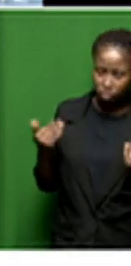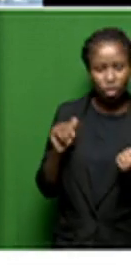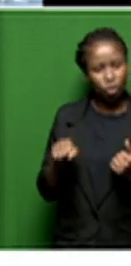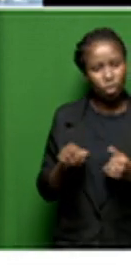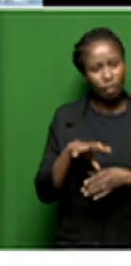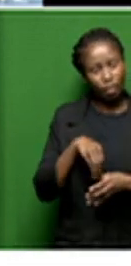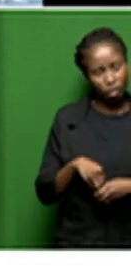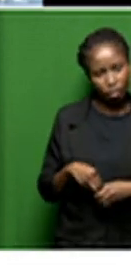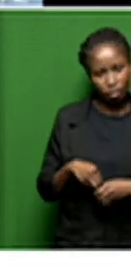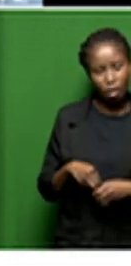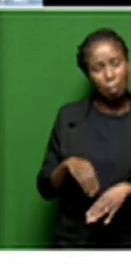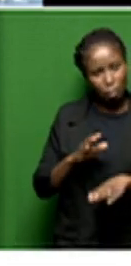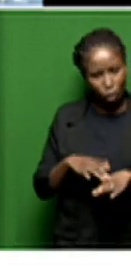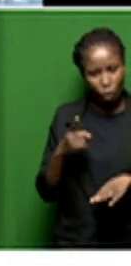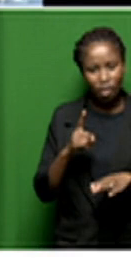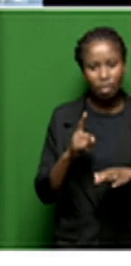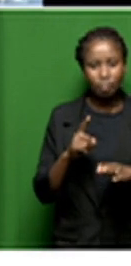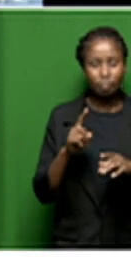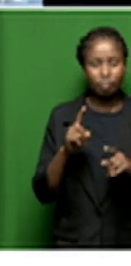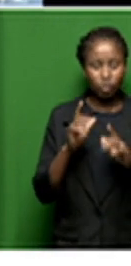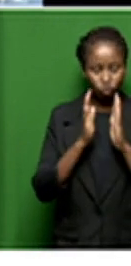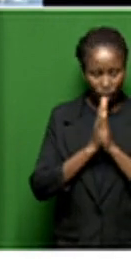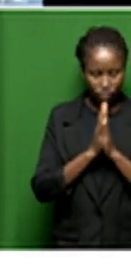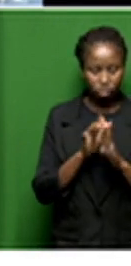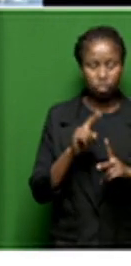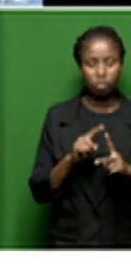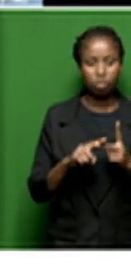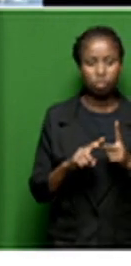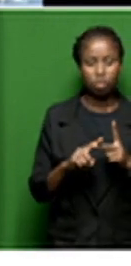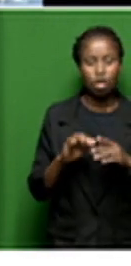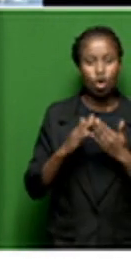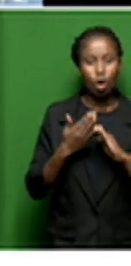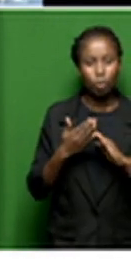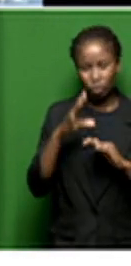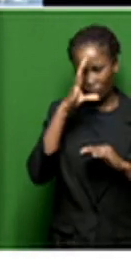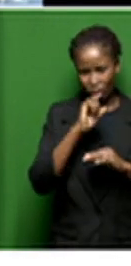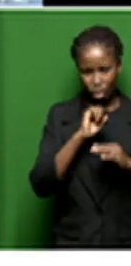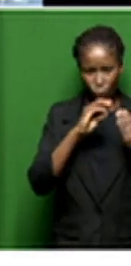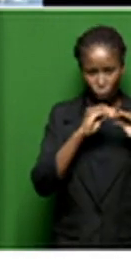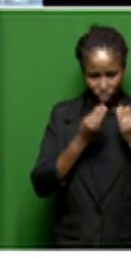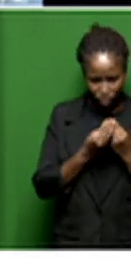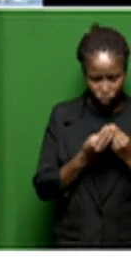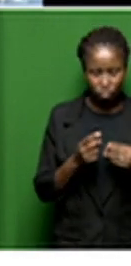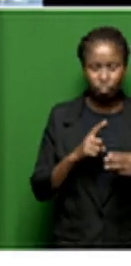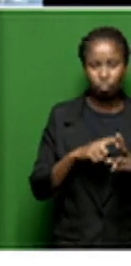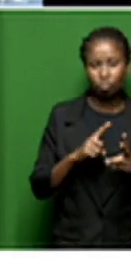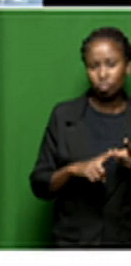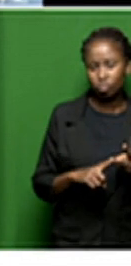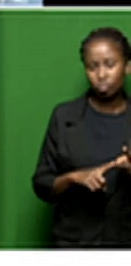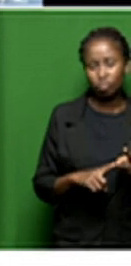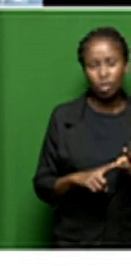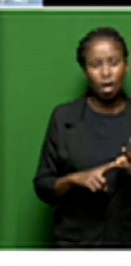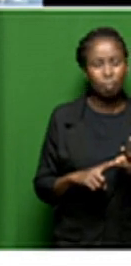most importantly, that the churches, the community-based organisations are met with